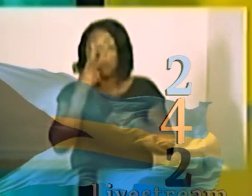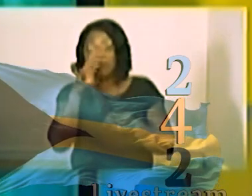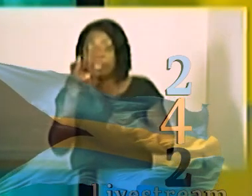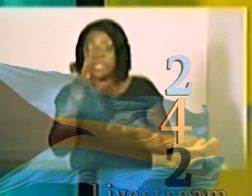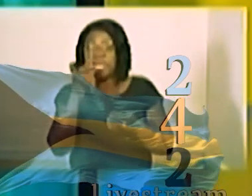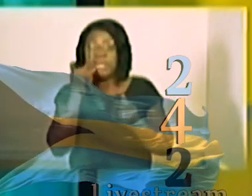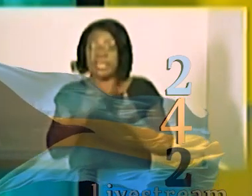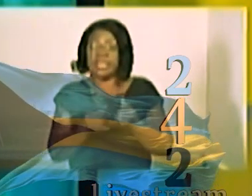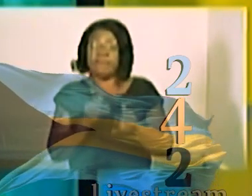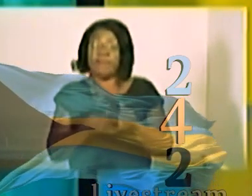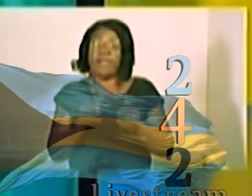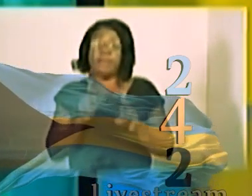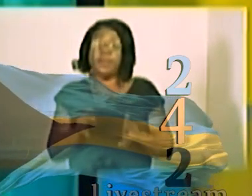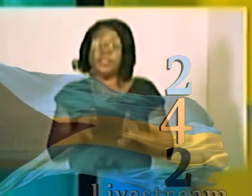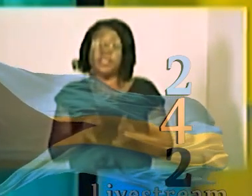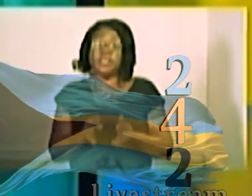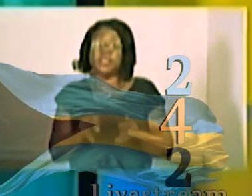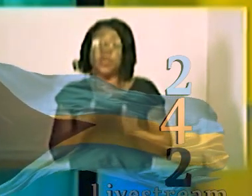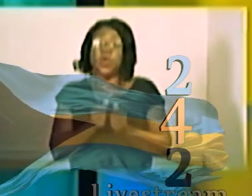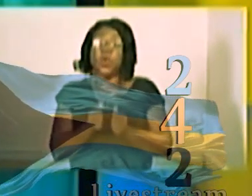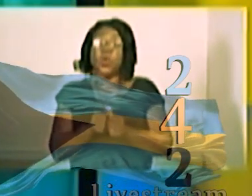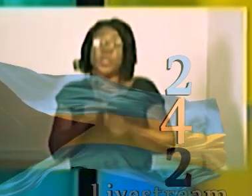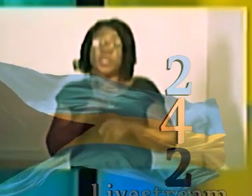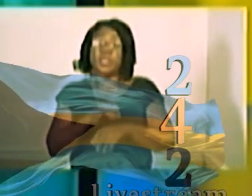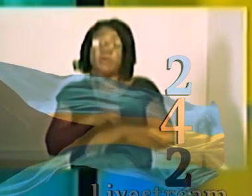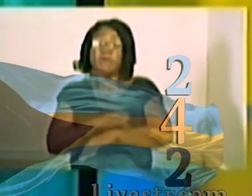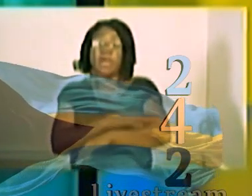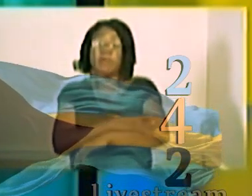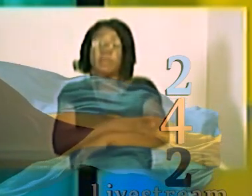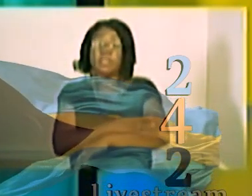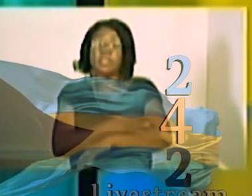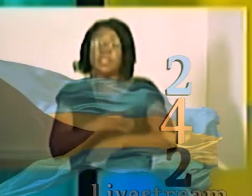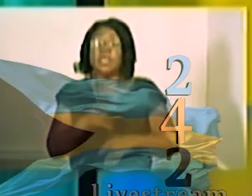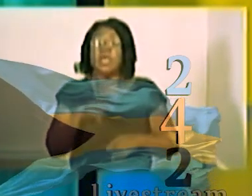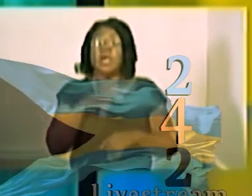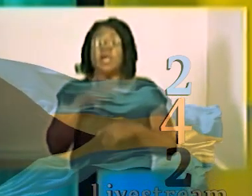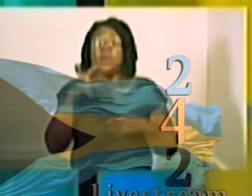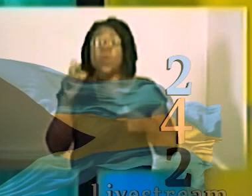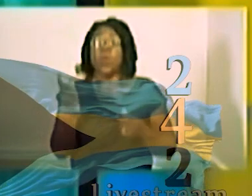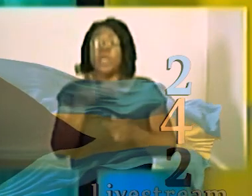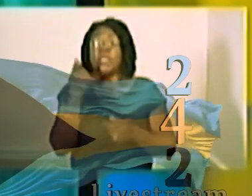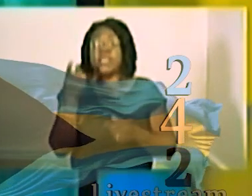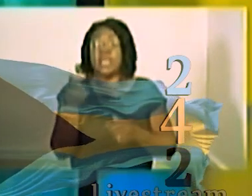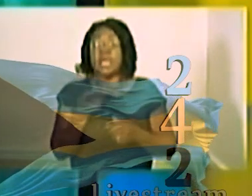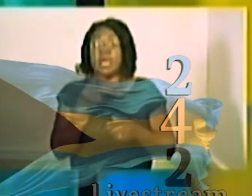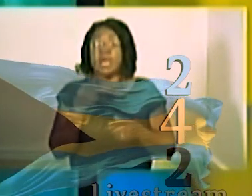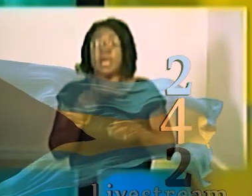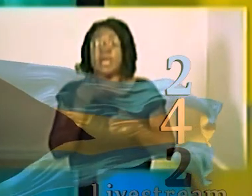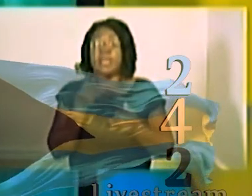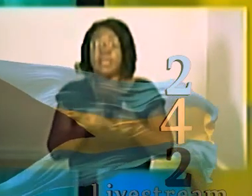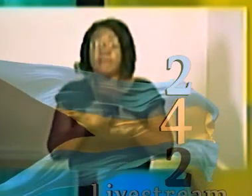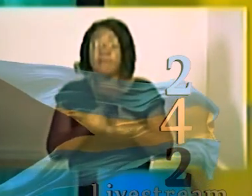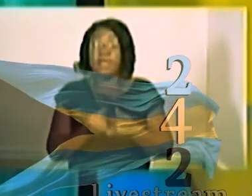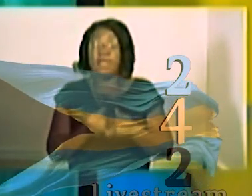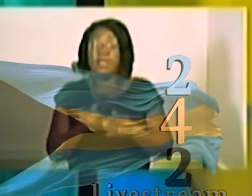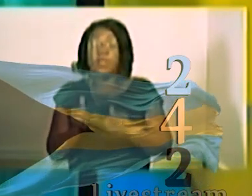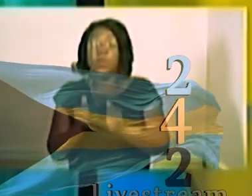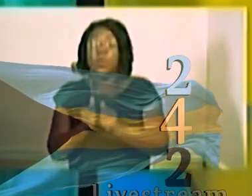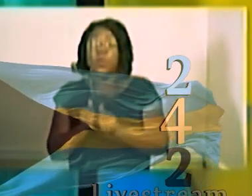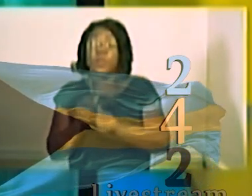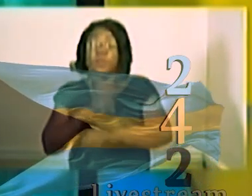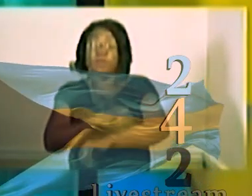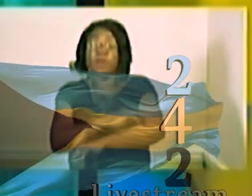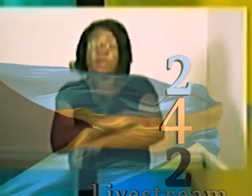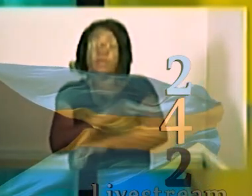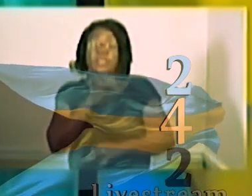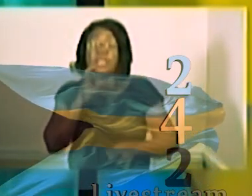once they are brought to the detention of the local healthcare team, they will be assessed, swabbed if necessary, transported into New Providence if they